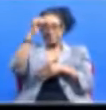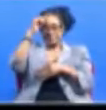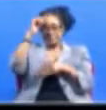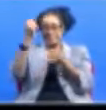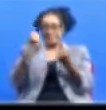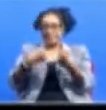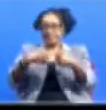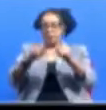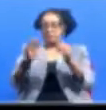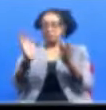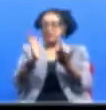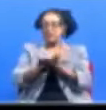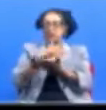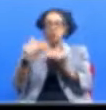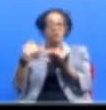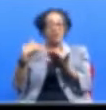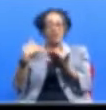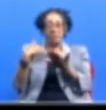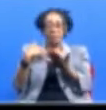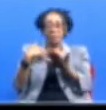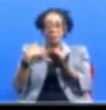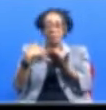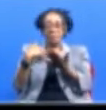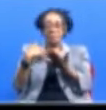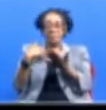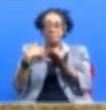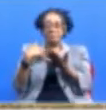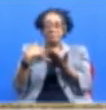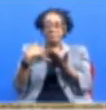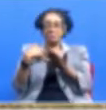Operation Maliza Uhalifu in the region.